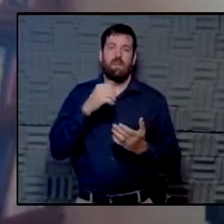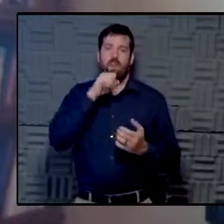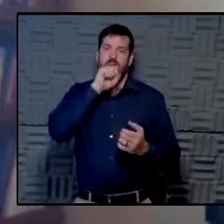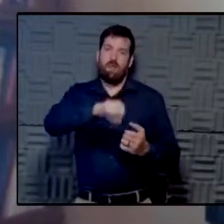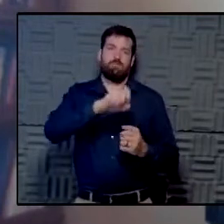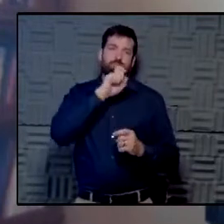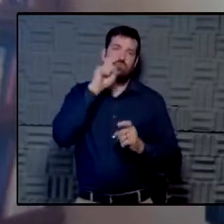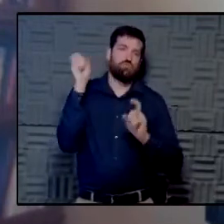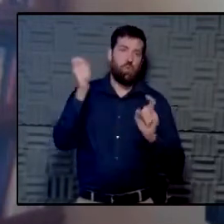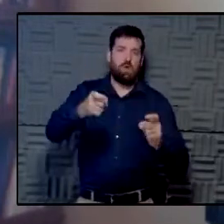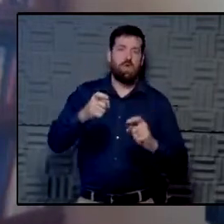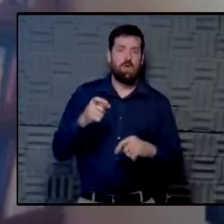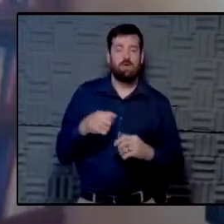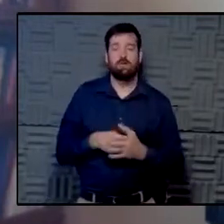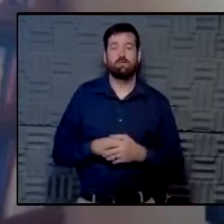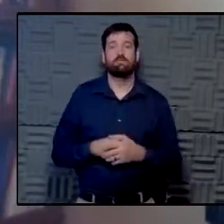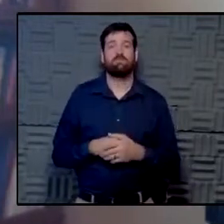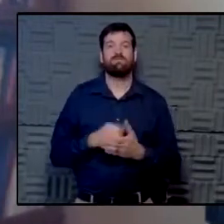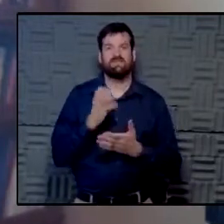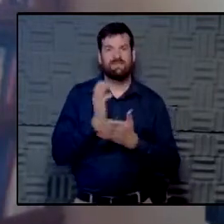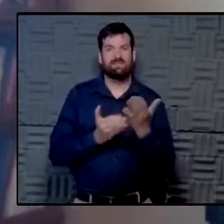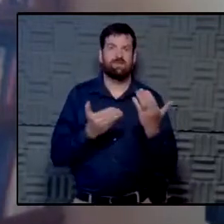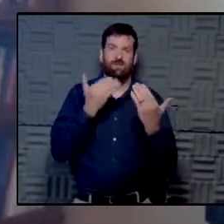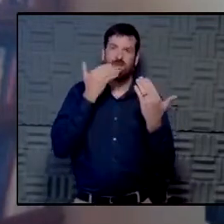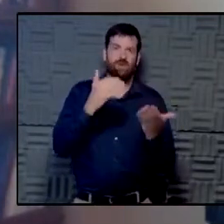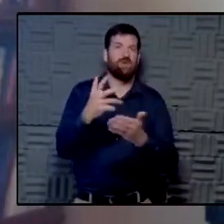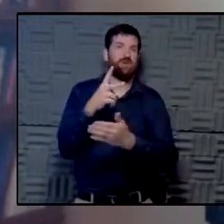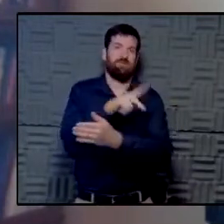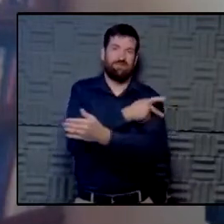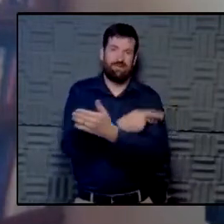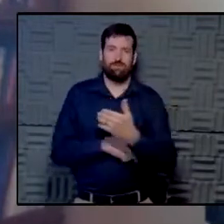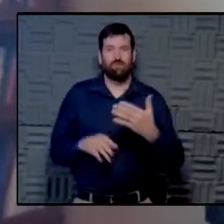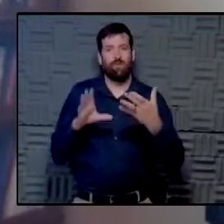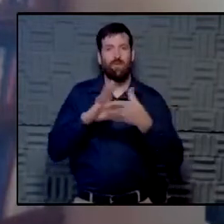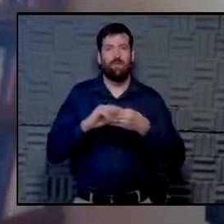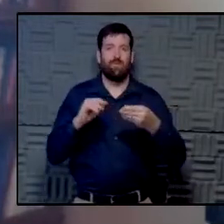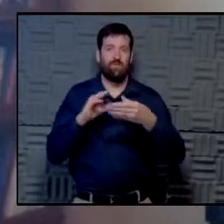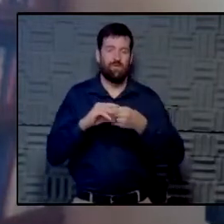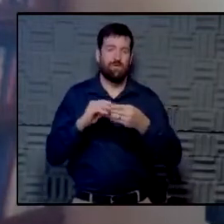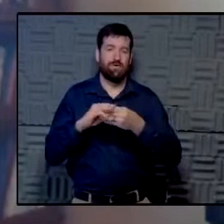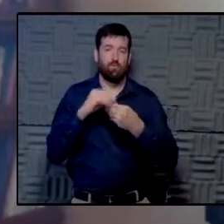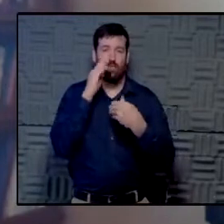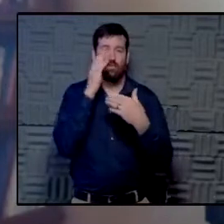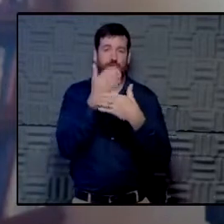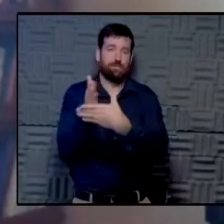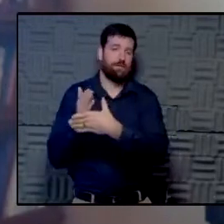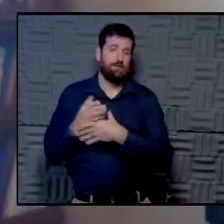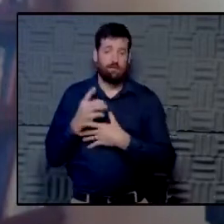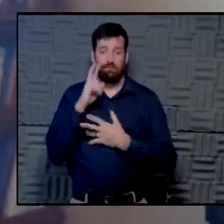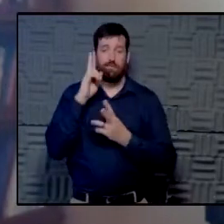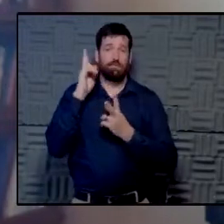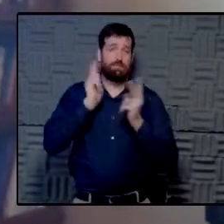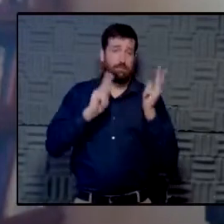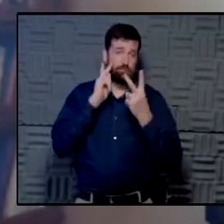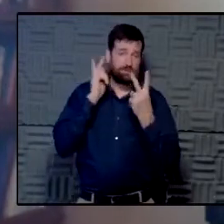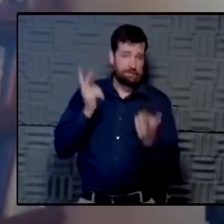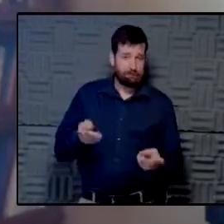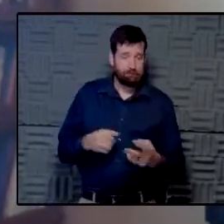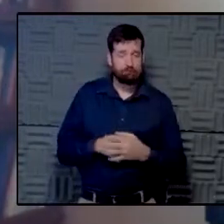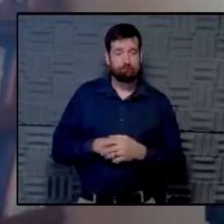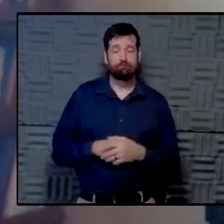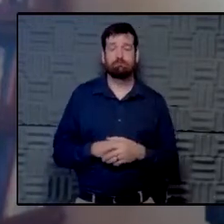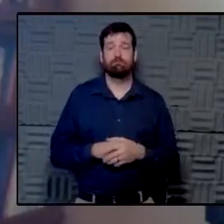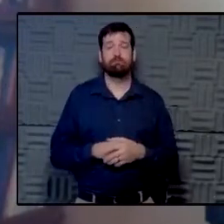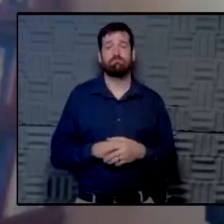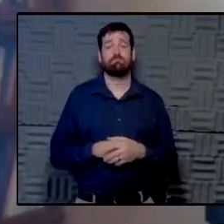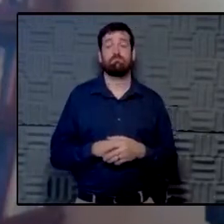Fund a Need. We're going to have some really good patient stories that we'll be airing and for folks to view during that time. So, and